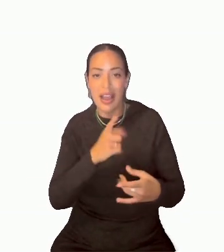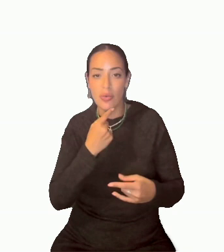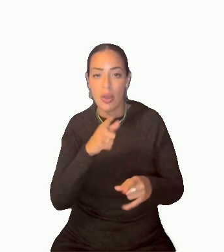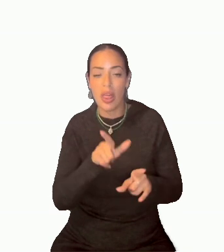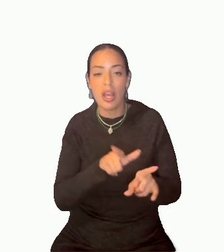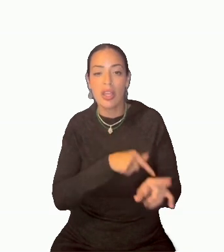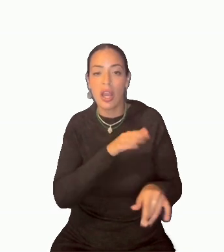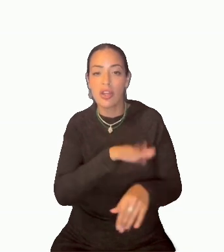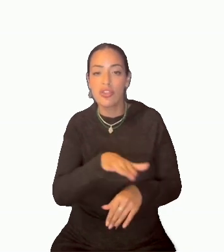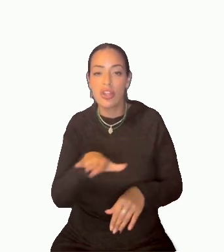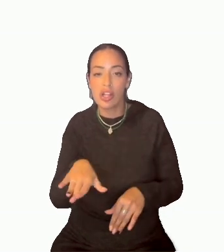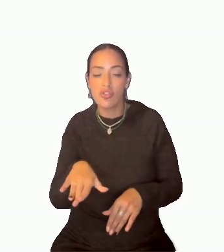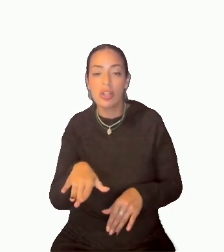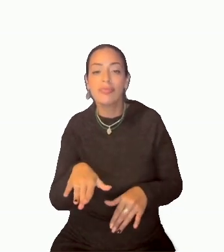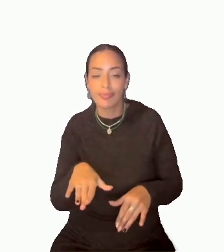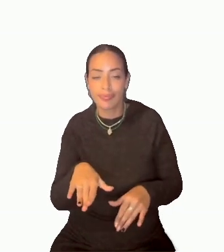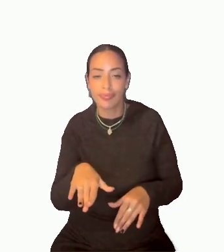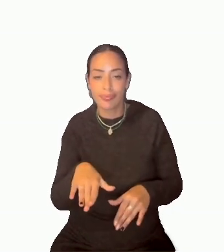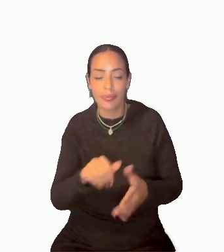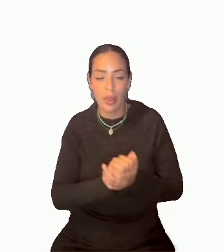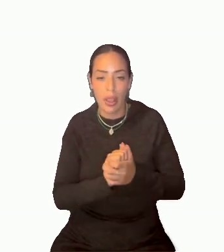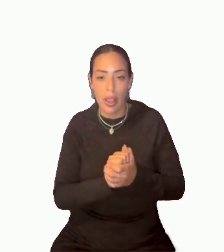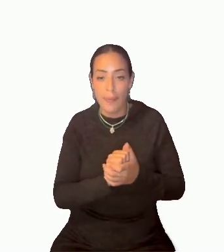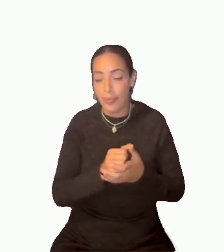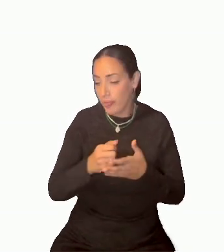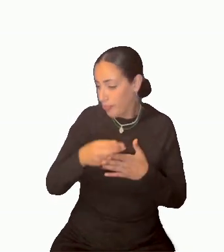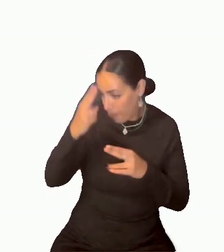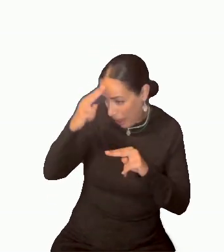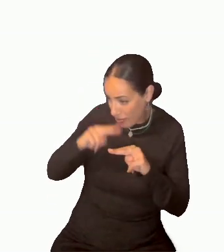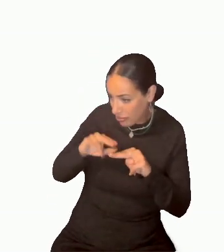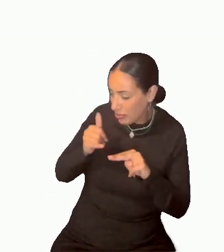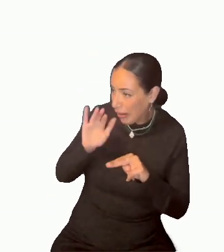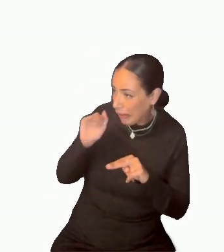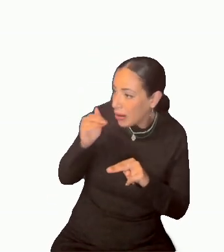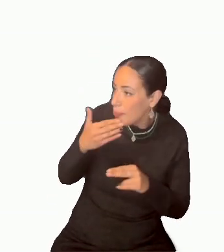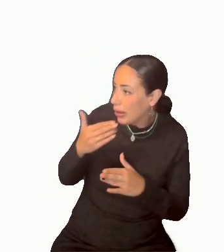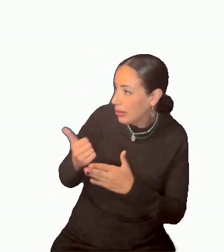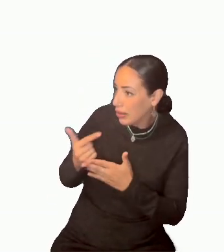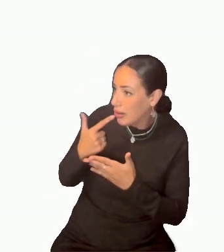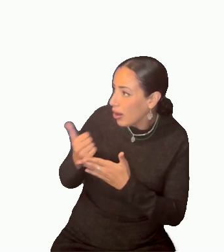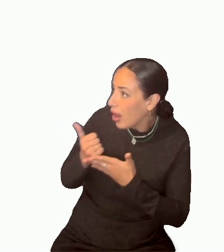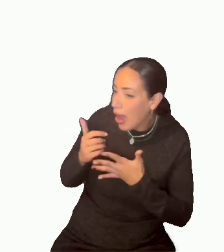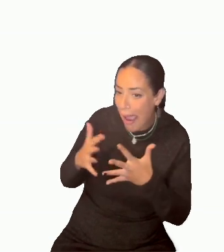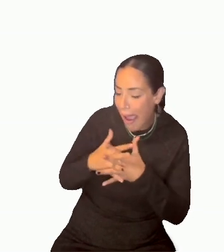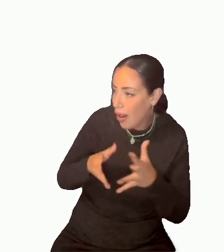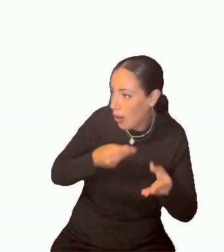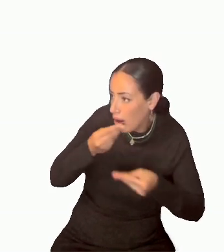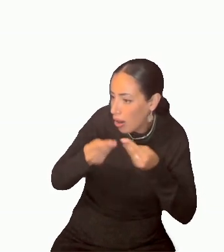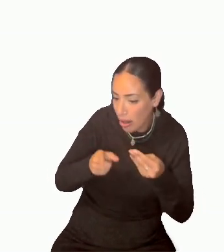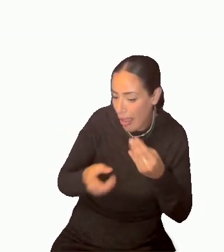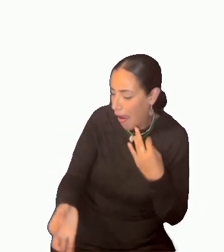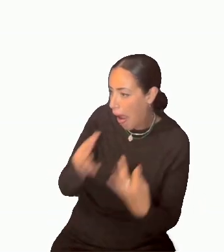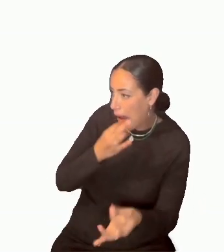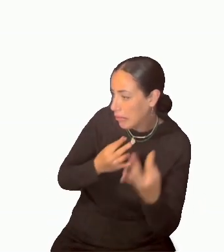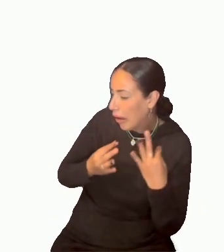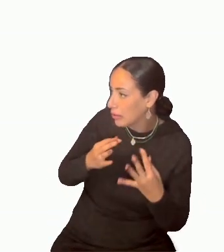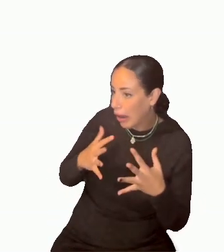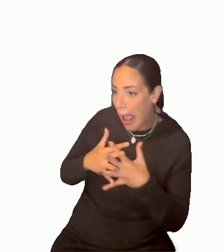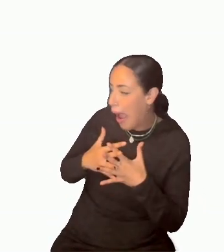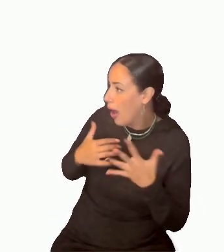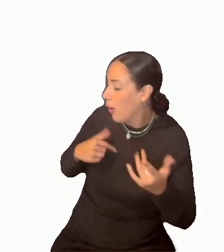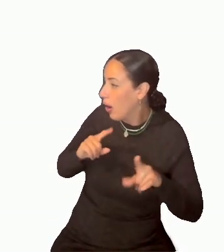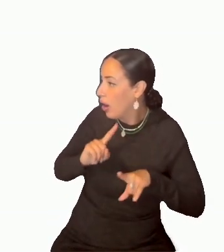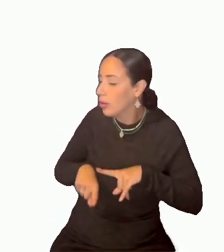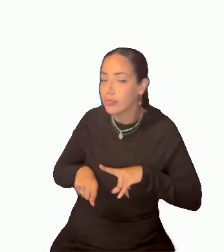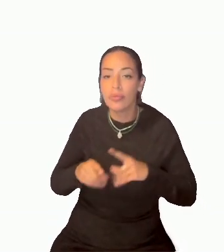bereaved parents and caregivers may seek your advice regarding notification and how best to provide information to them or respond to their questions.